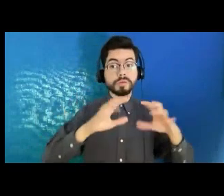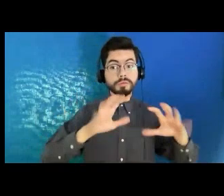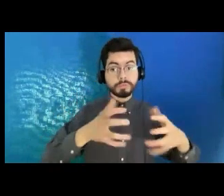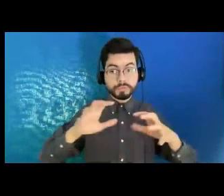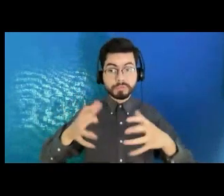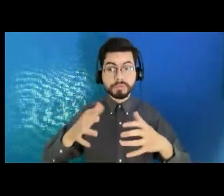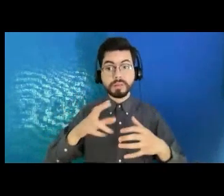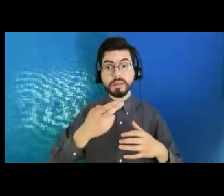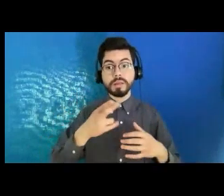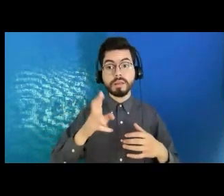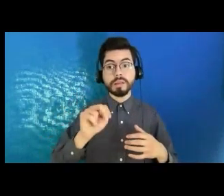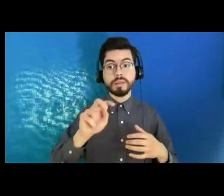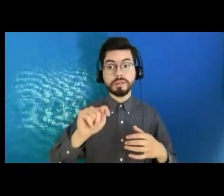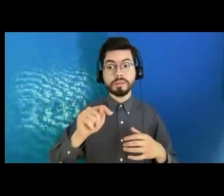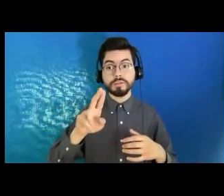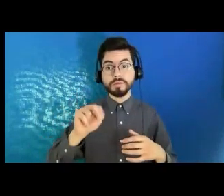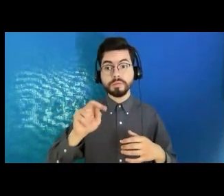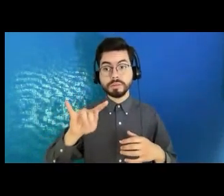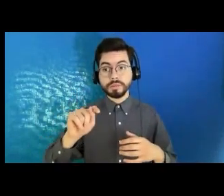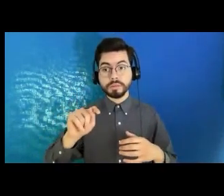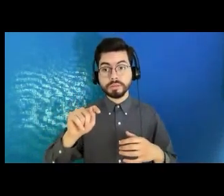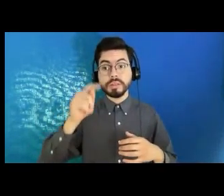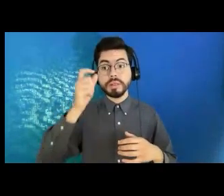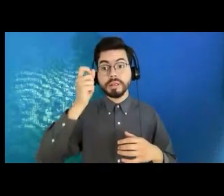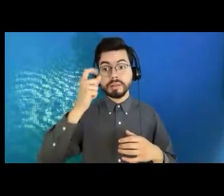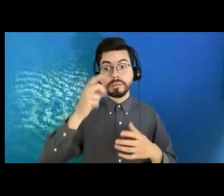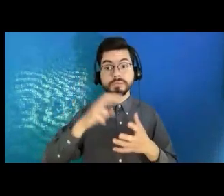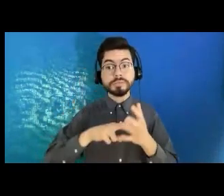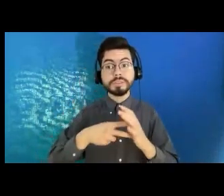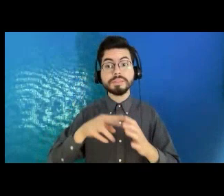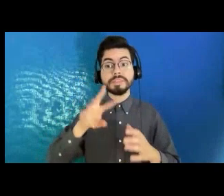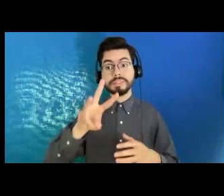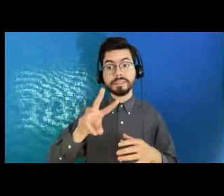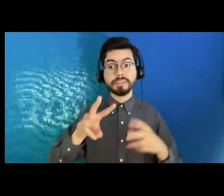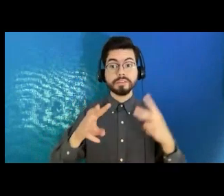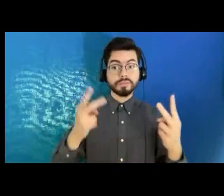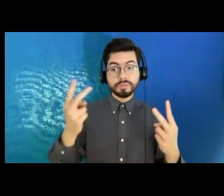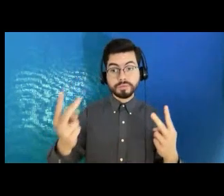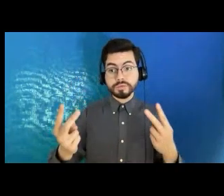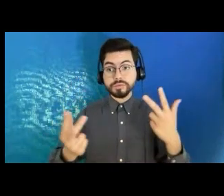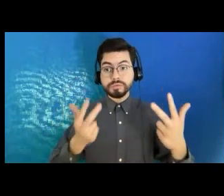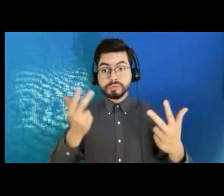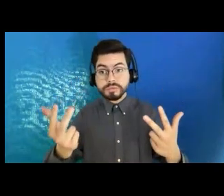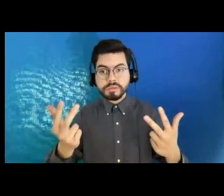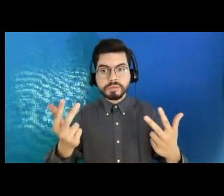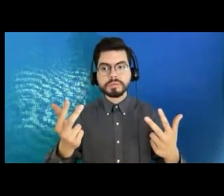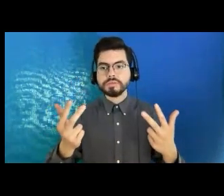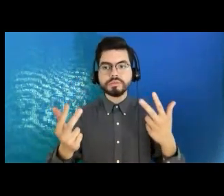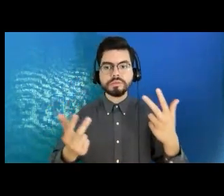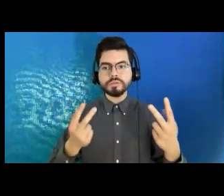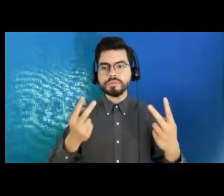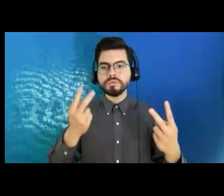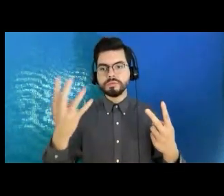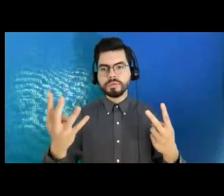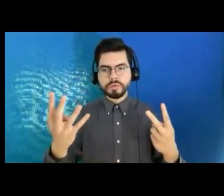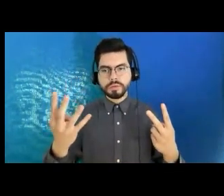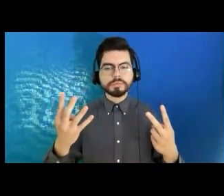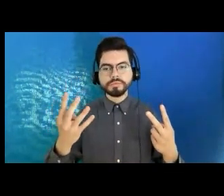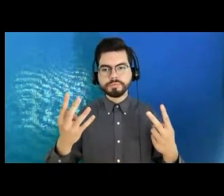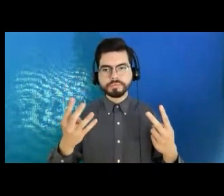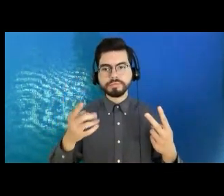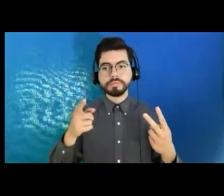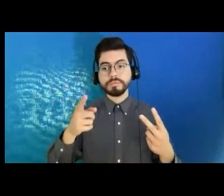2 and 2 like it was before, it's 6. And what we know is the majority of wolves utilize only one hunt unit, and that's 313,